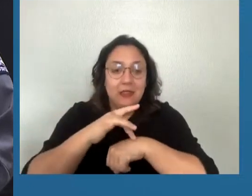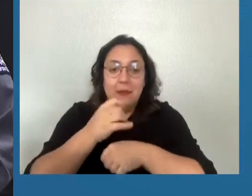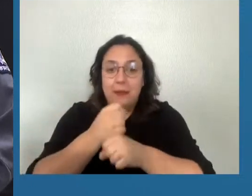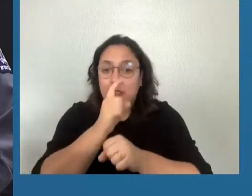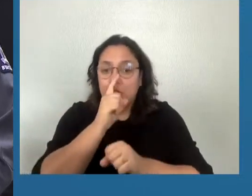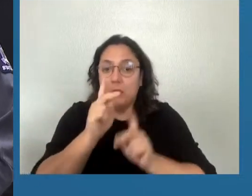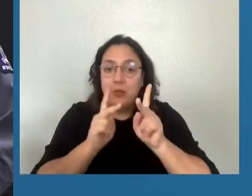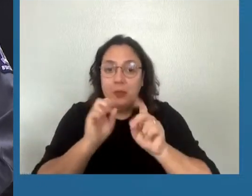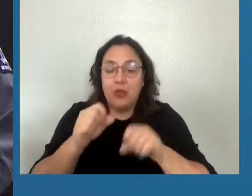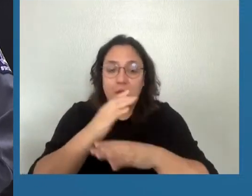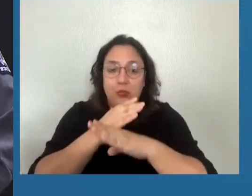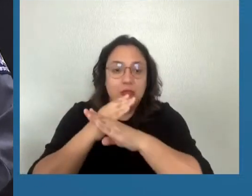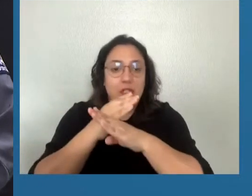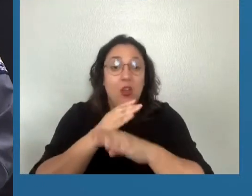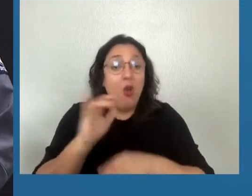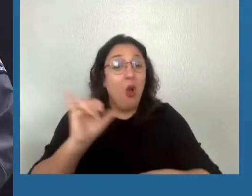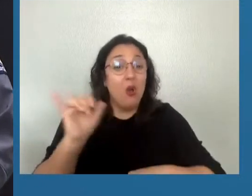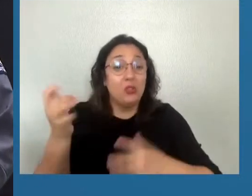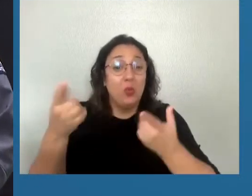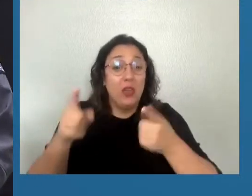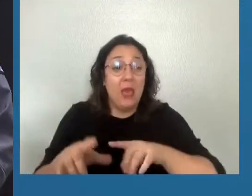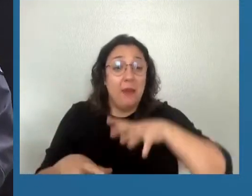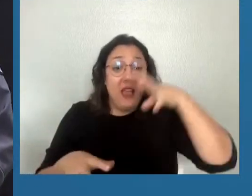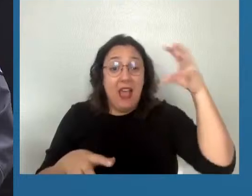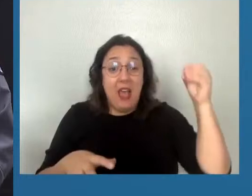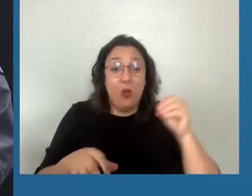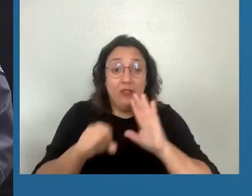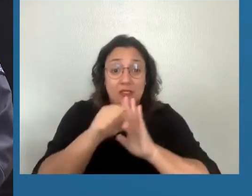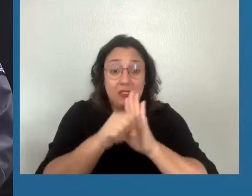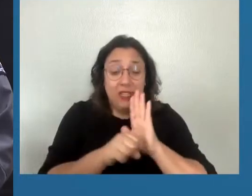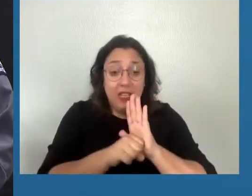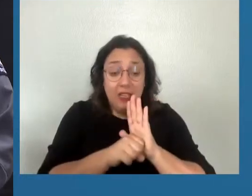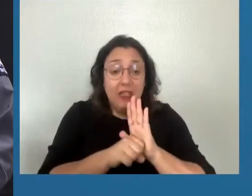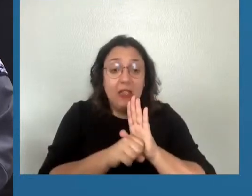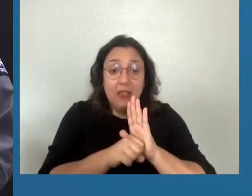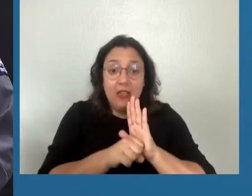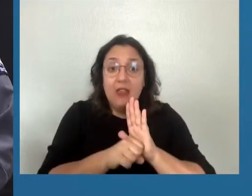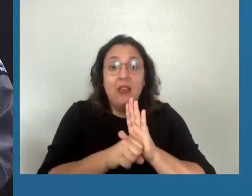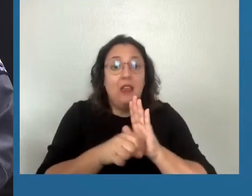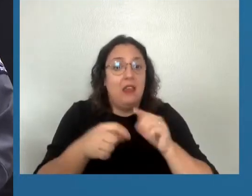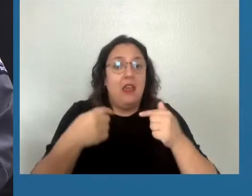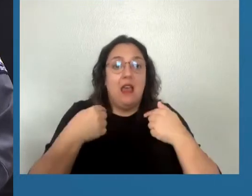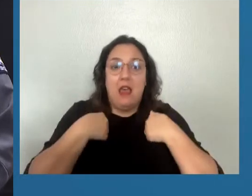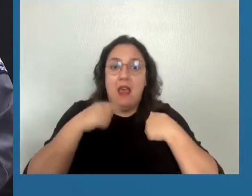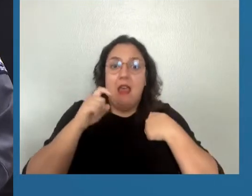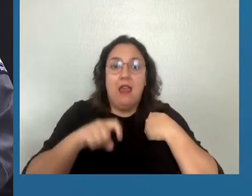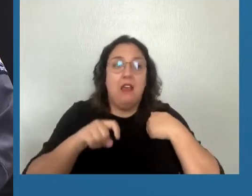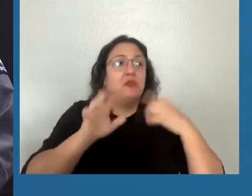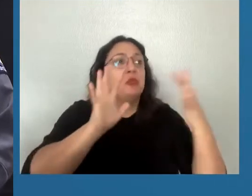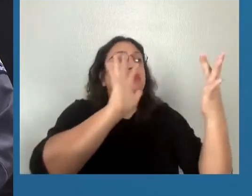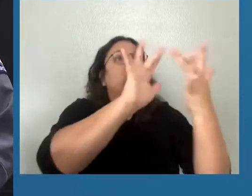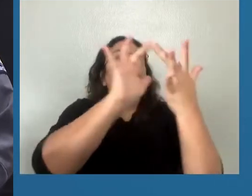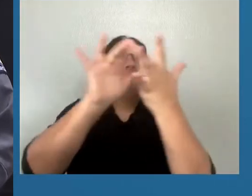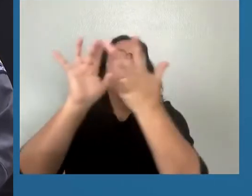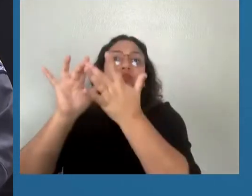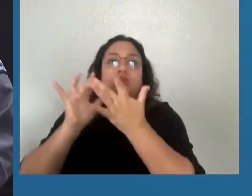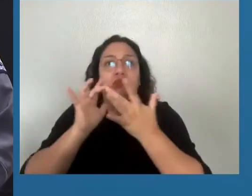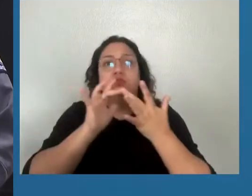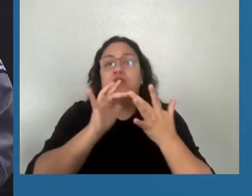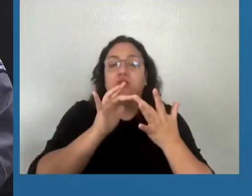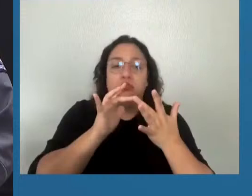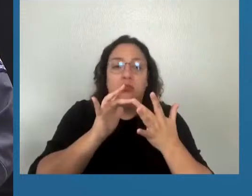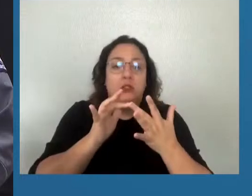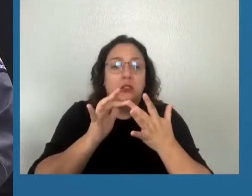is happening out of state? Do I have other research? I have had to do a whole of government approach to solving this. And one very simple one is to